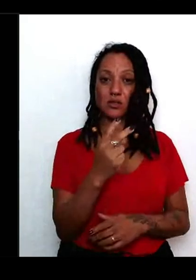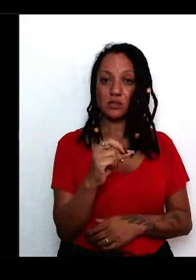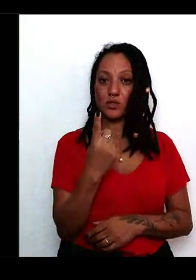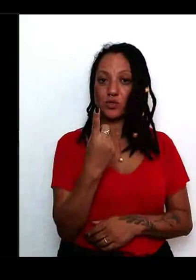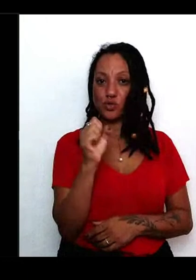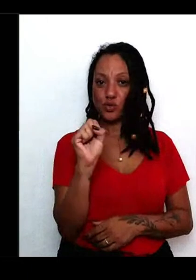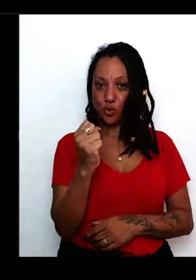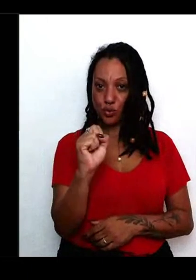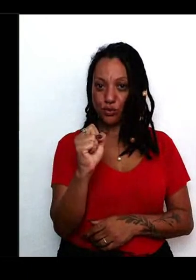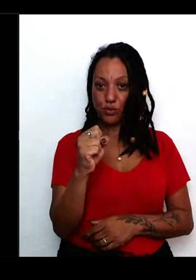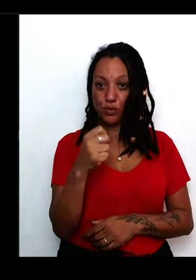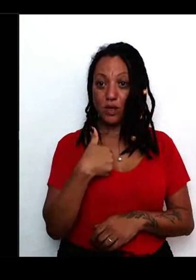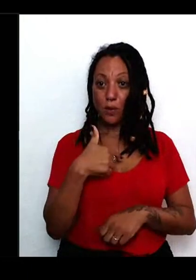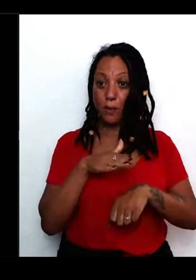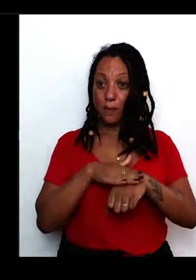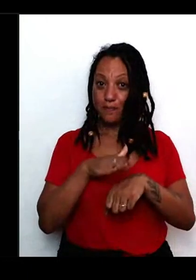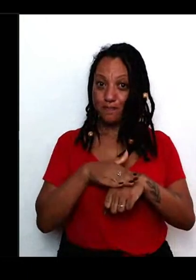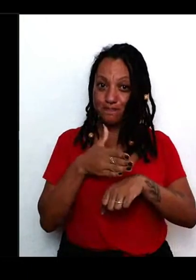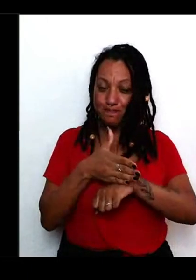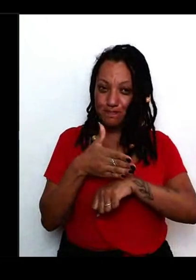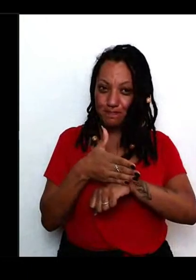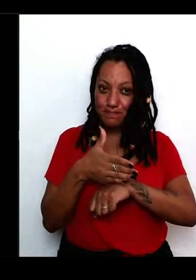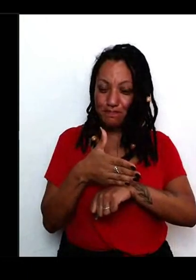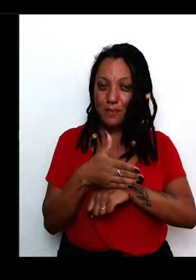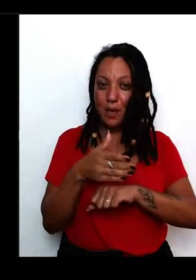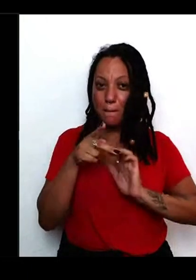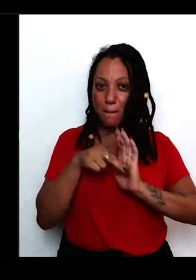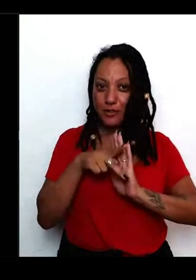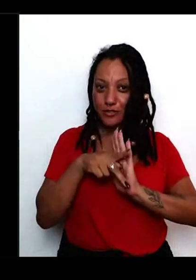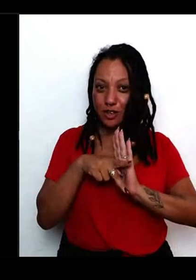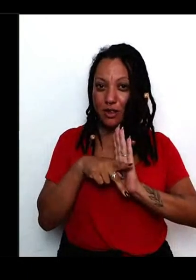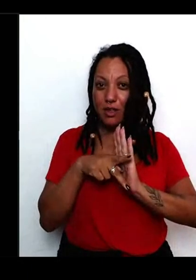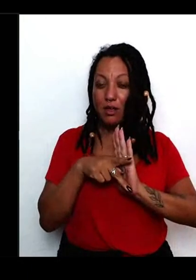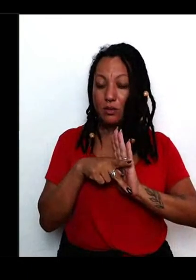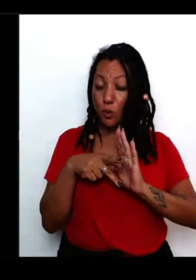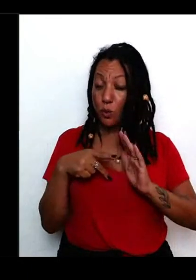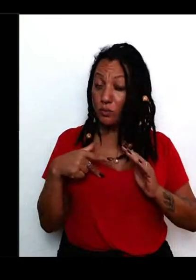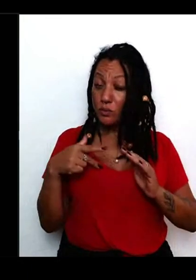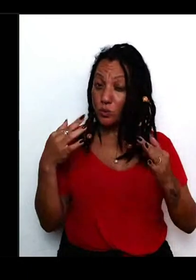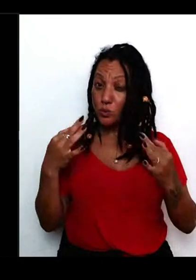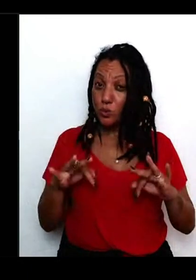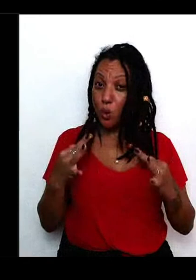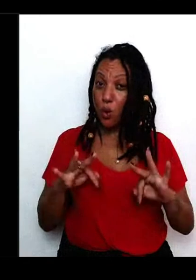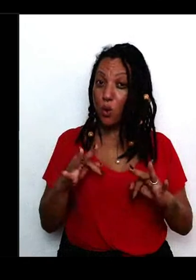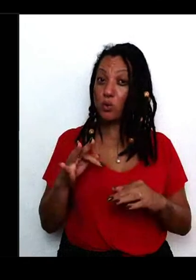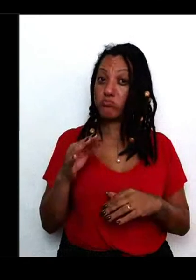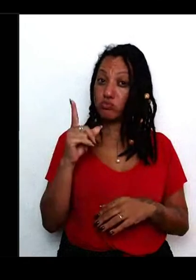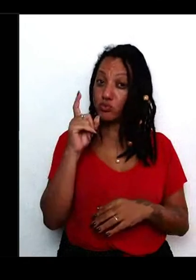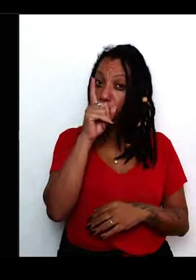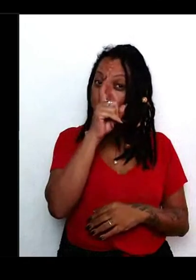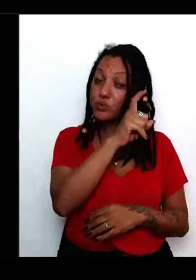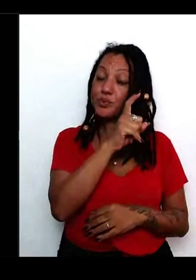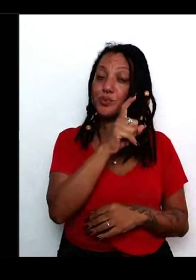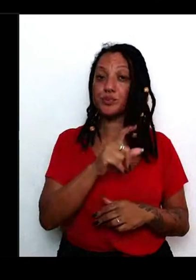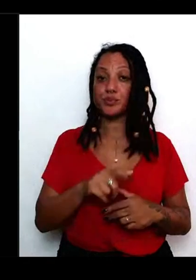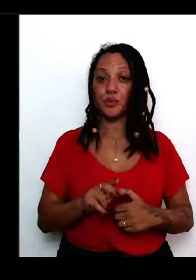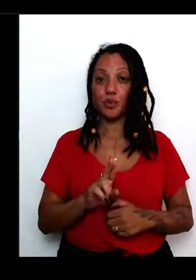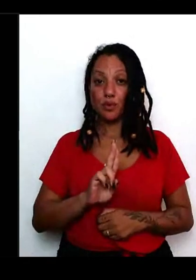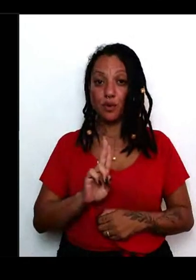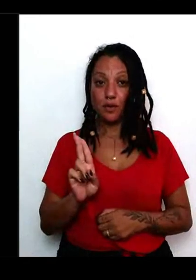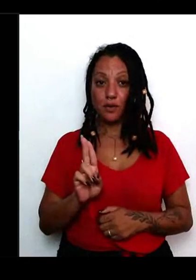grief inducing project called the and a meditation on death and Extinction